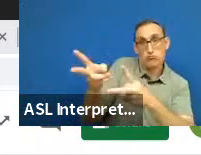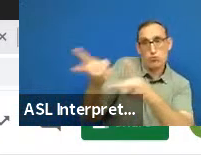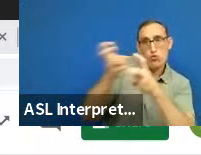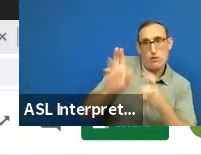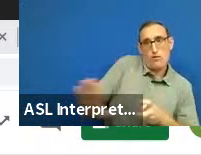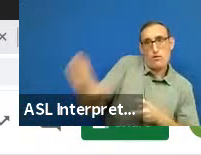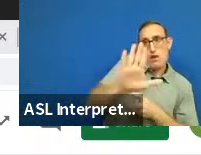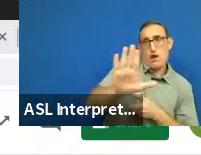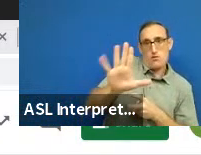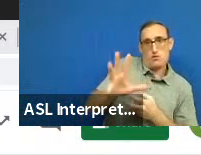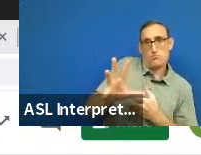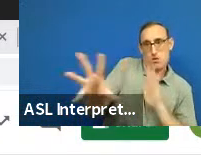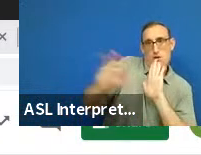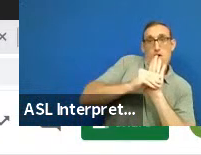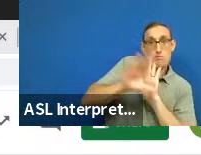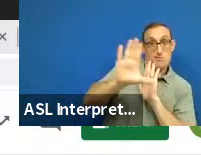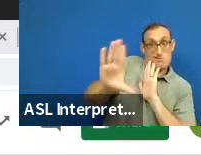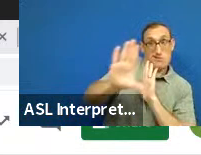Can